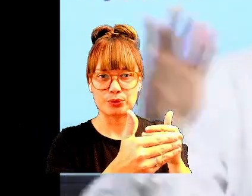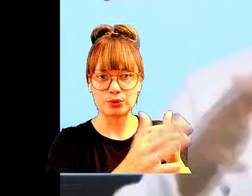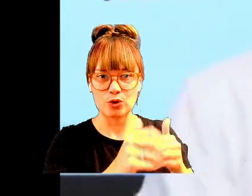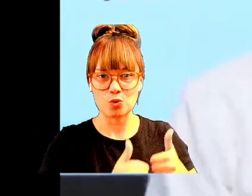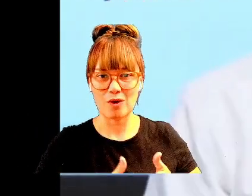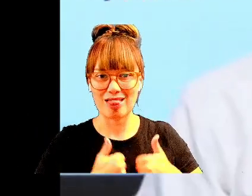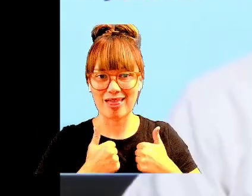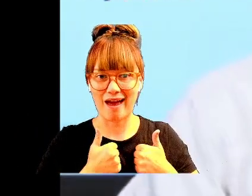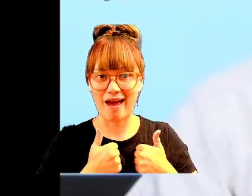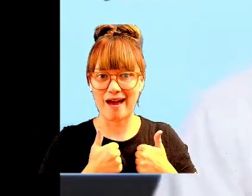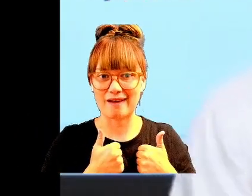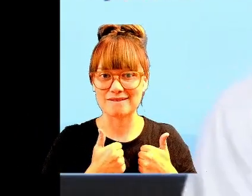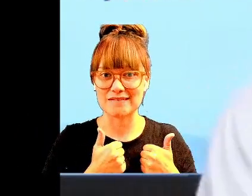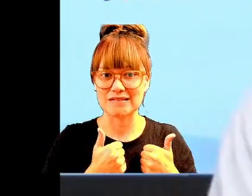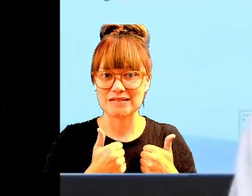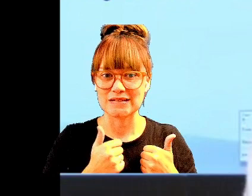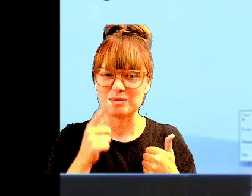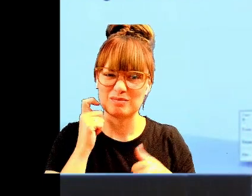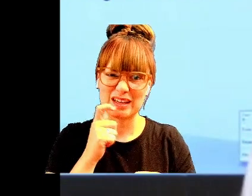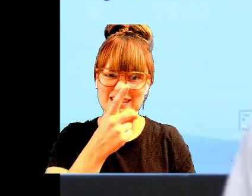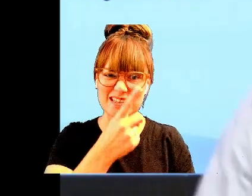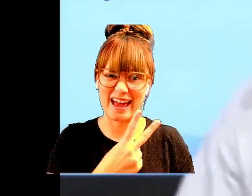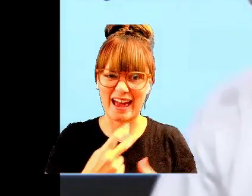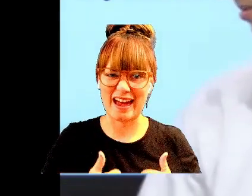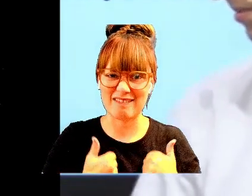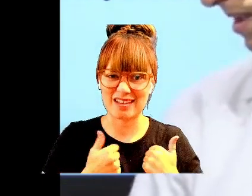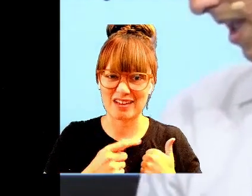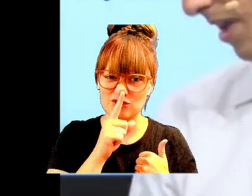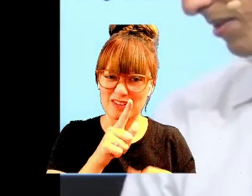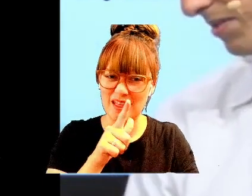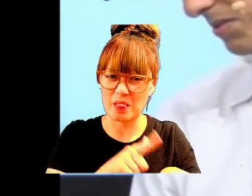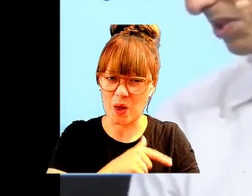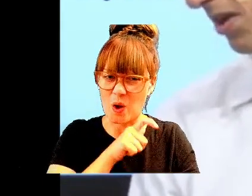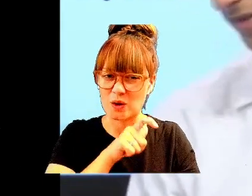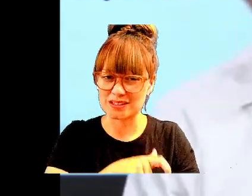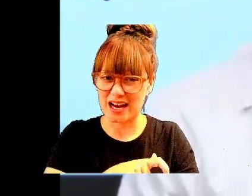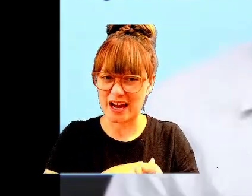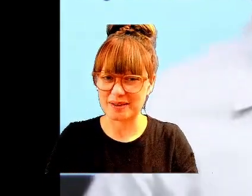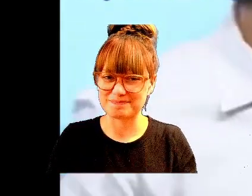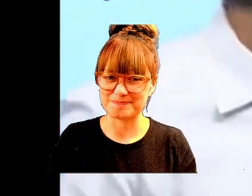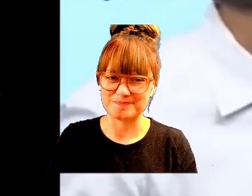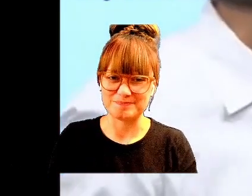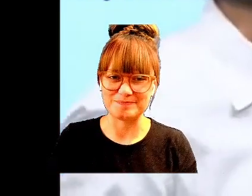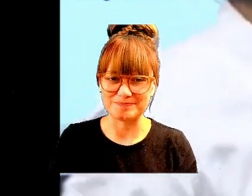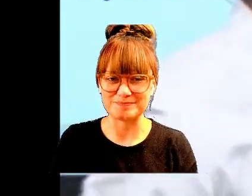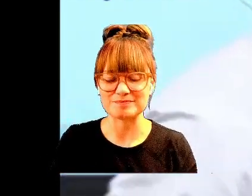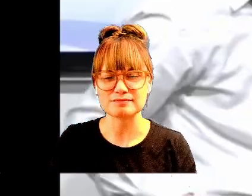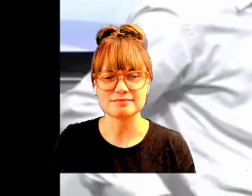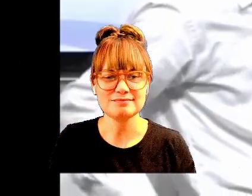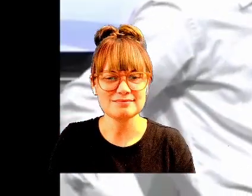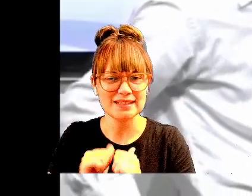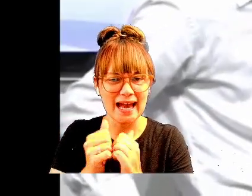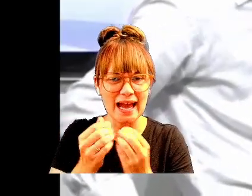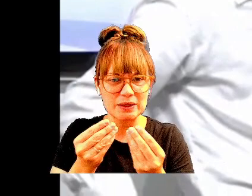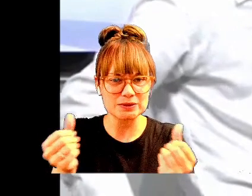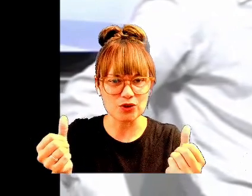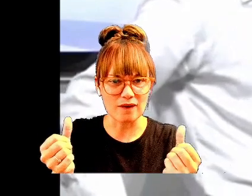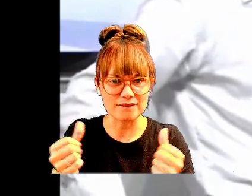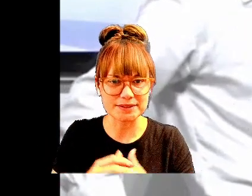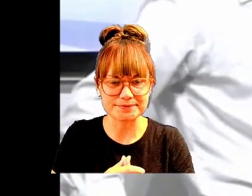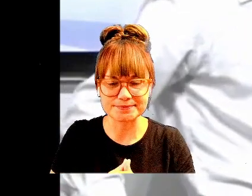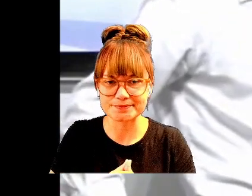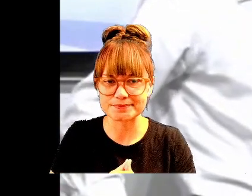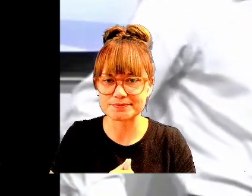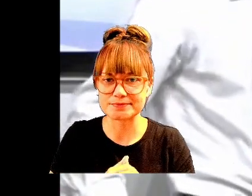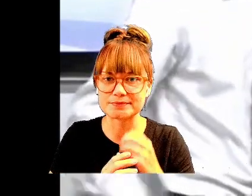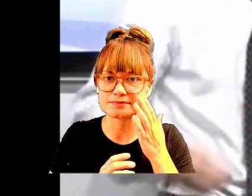are usually pretty long. Let's look at how to solve this problem. We go back over here